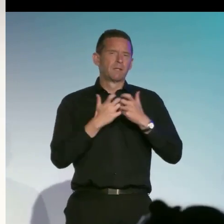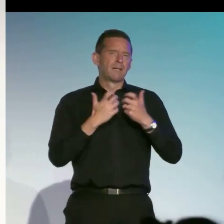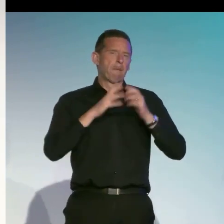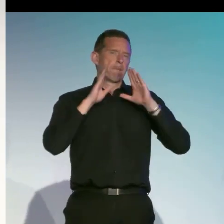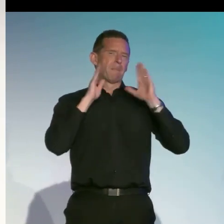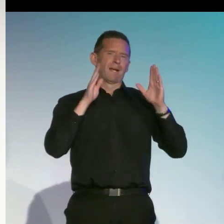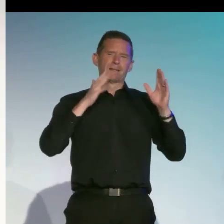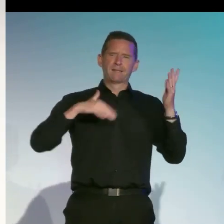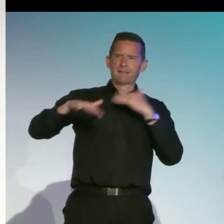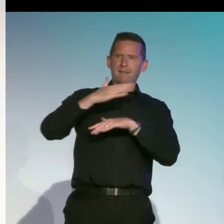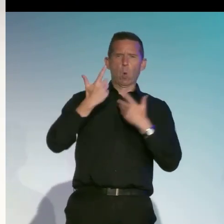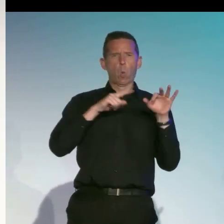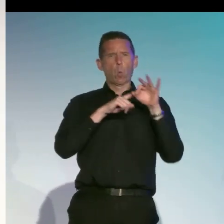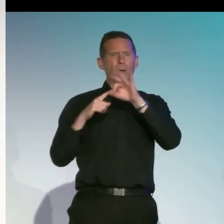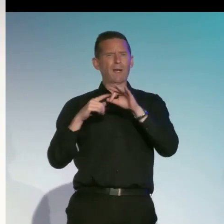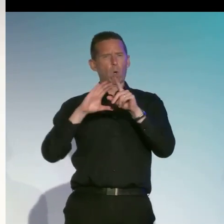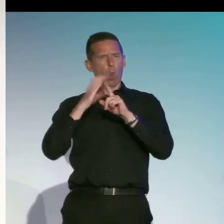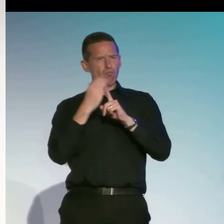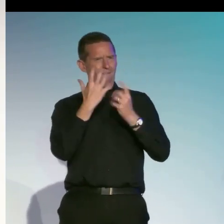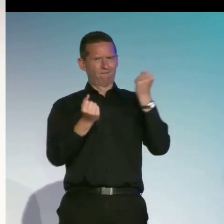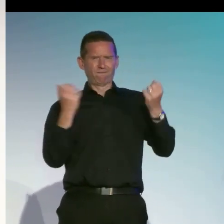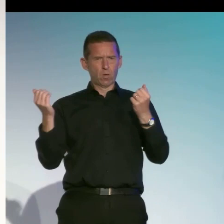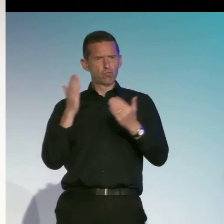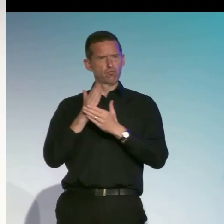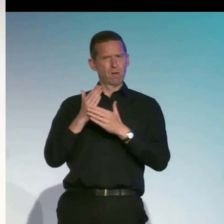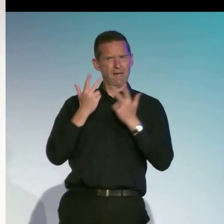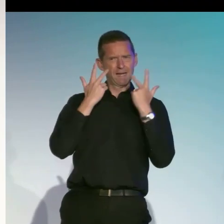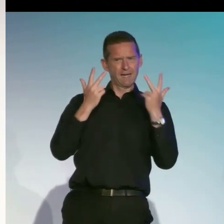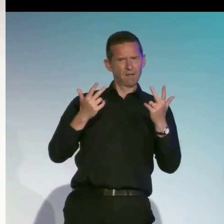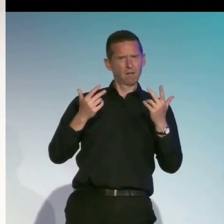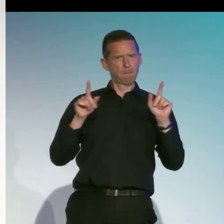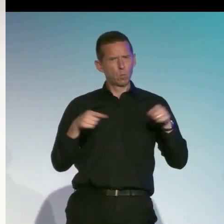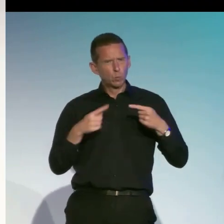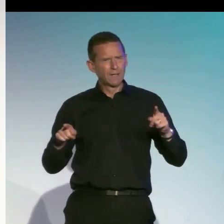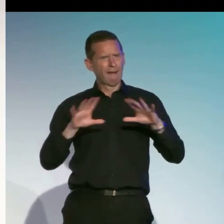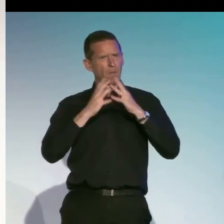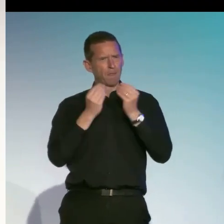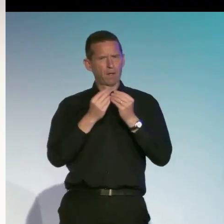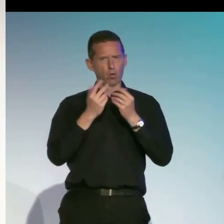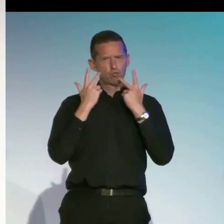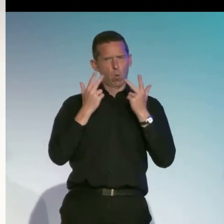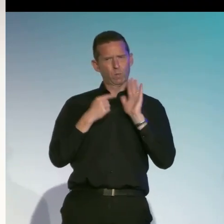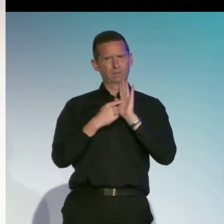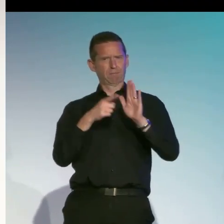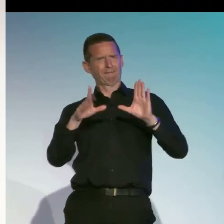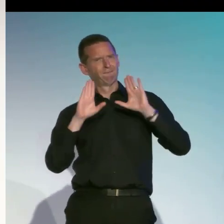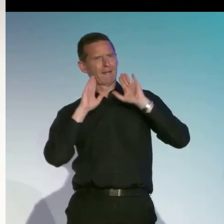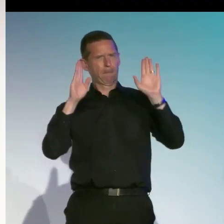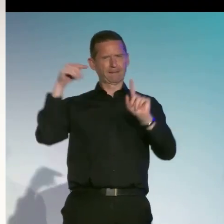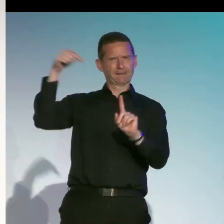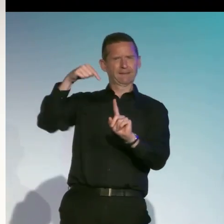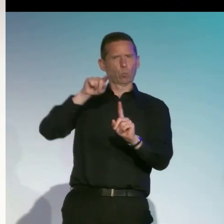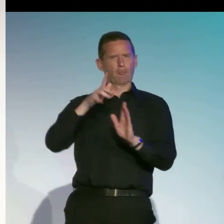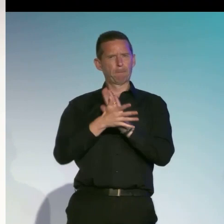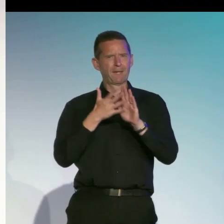pop culture, queer pop culture now that really highlights a lot of this kind of, aesthetic of fabulousness. And it